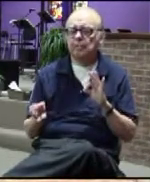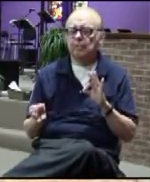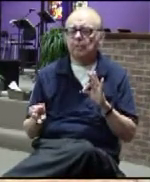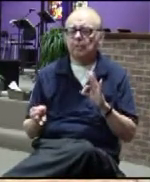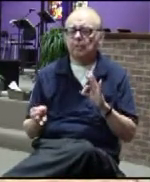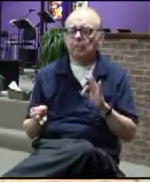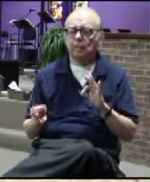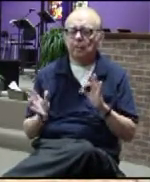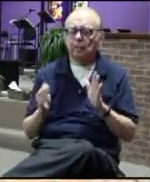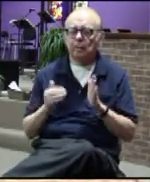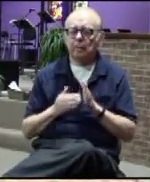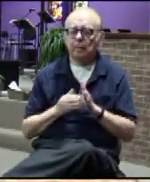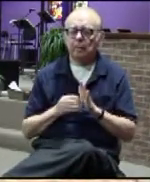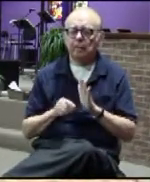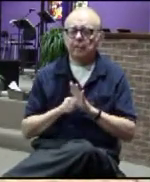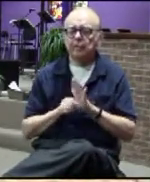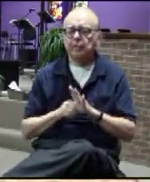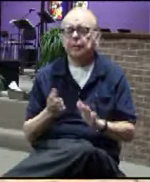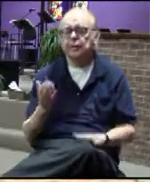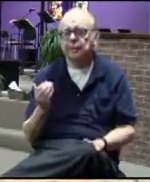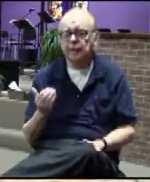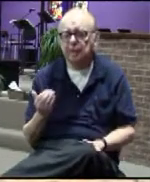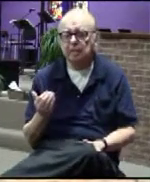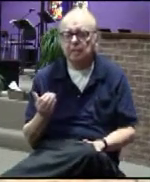Very middle. Of verse number 15.